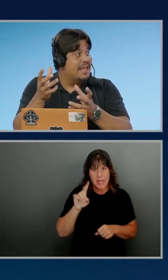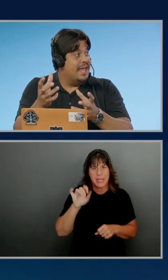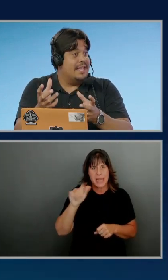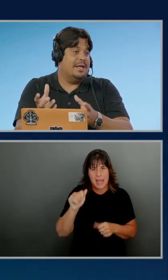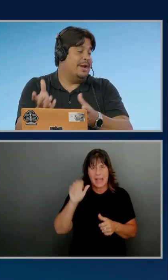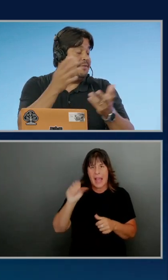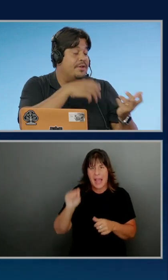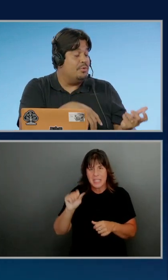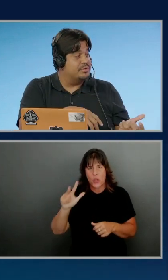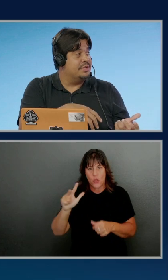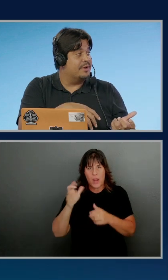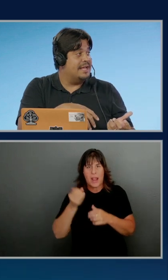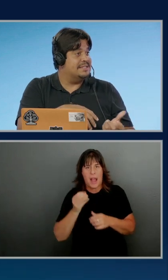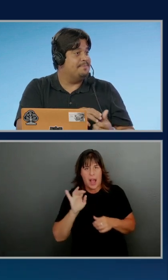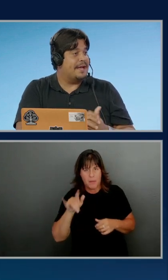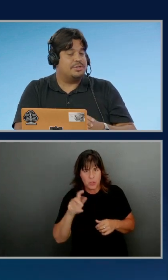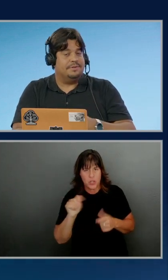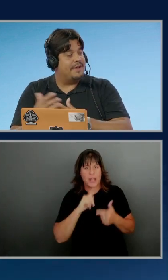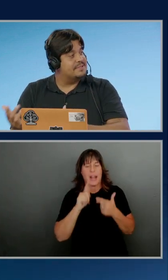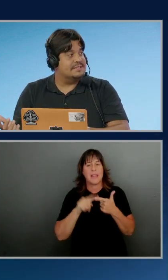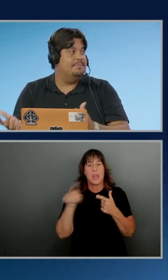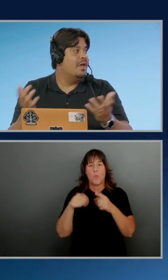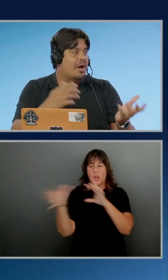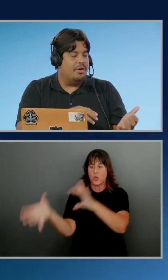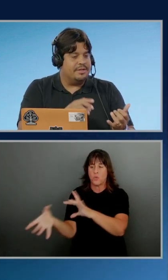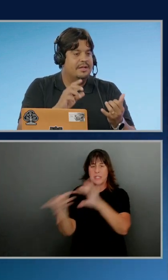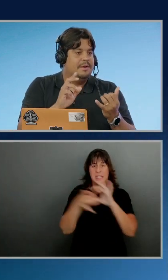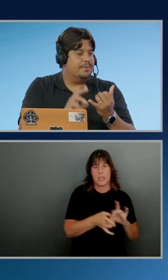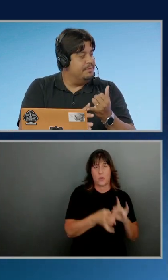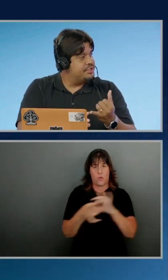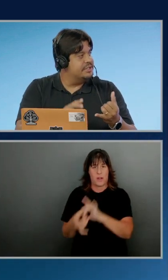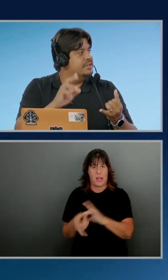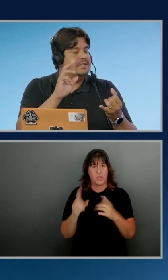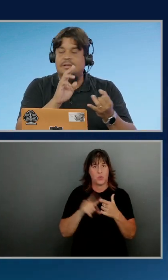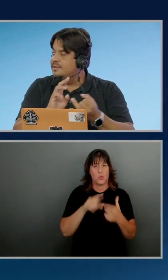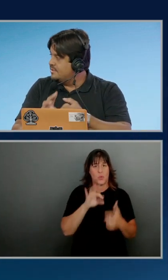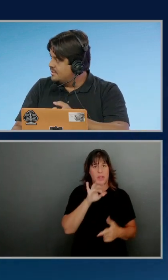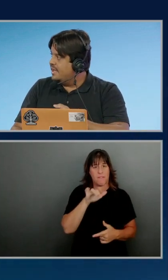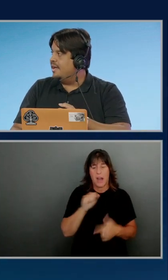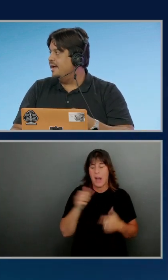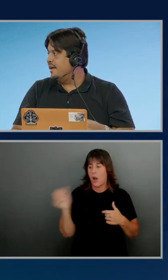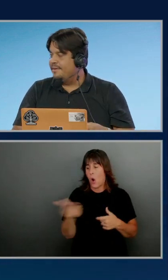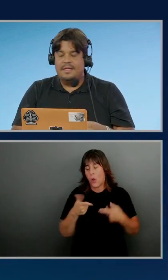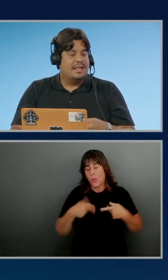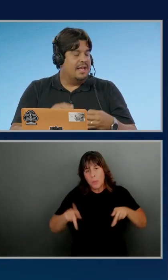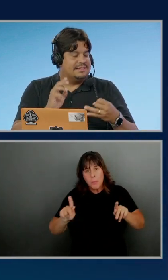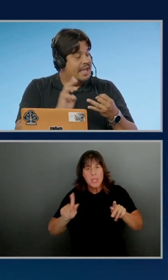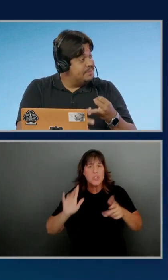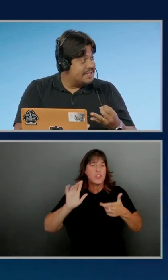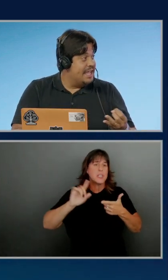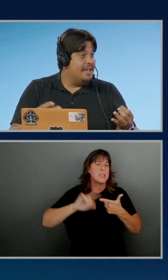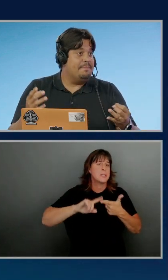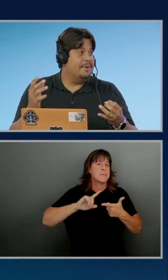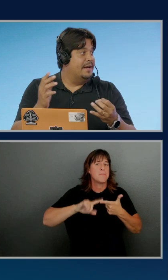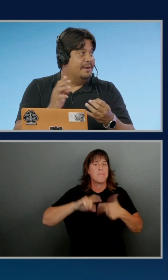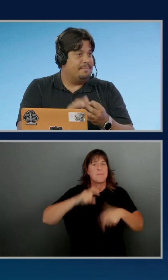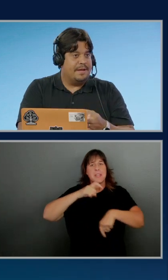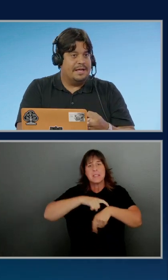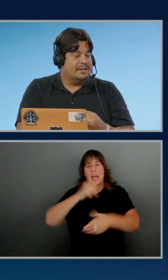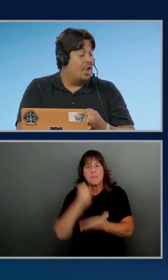object. Okay. And whenever you synchronize this back to the file system, all the permissions,